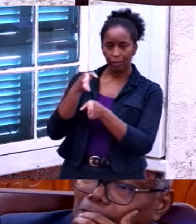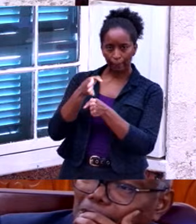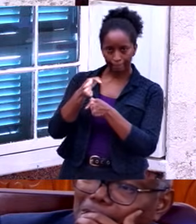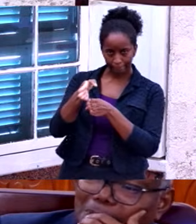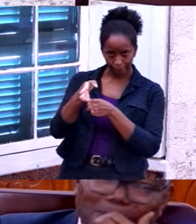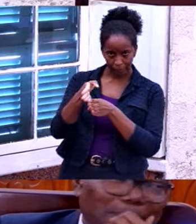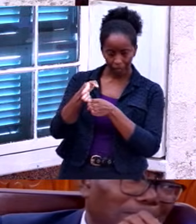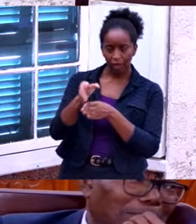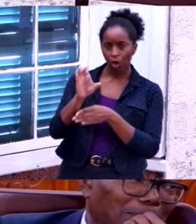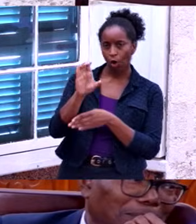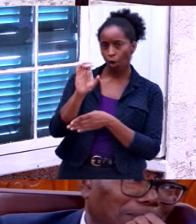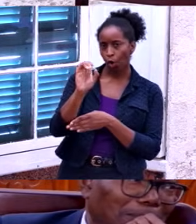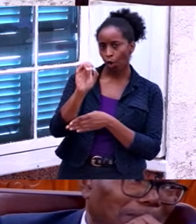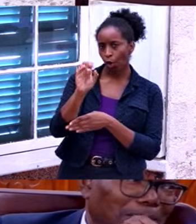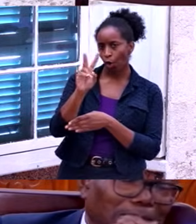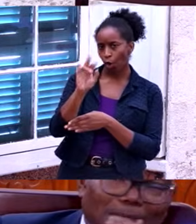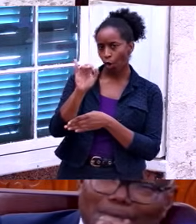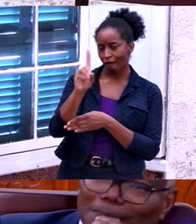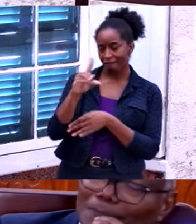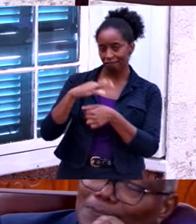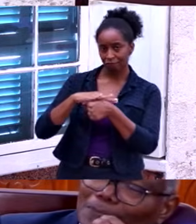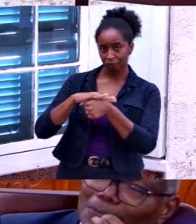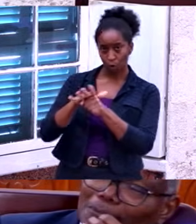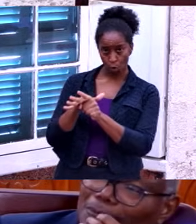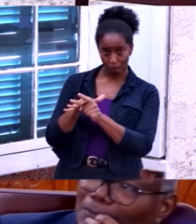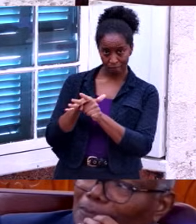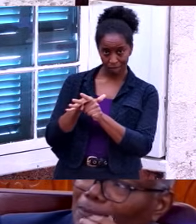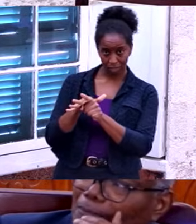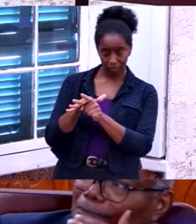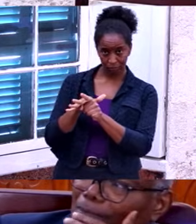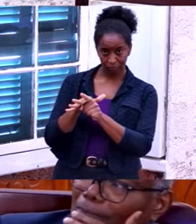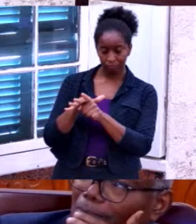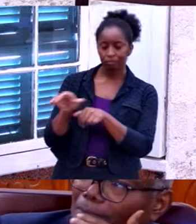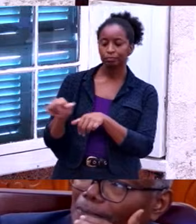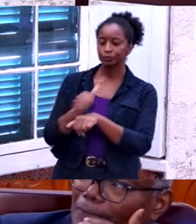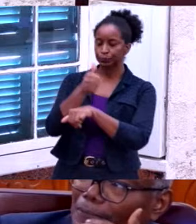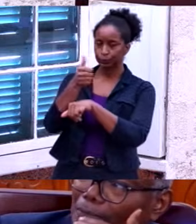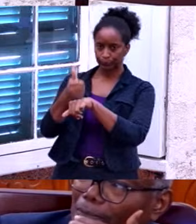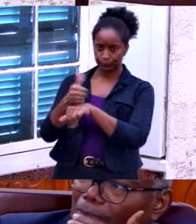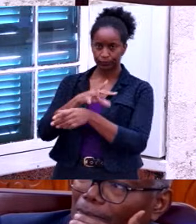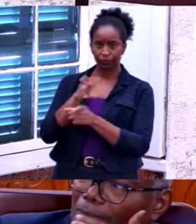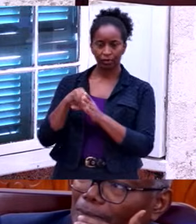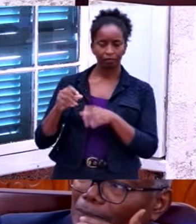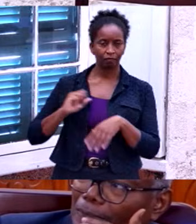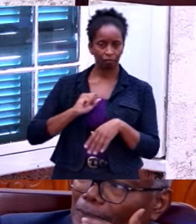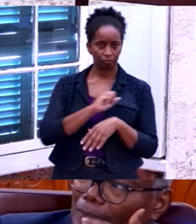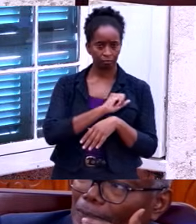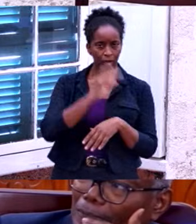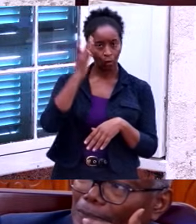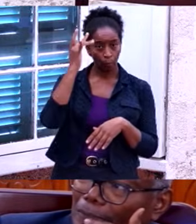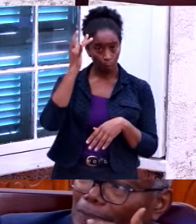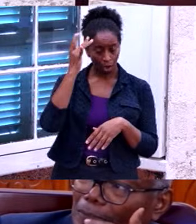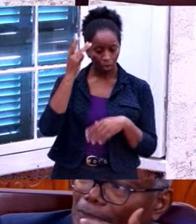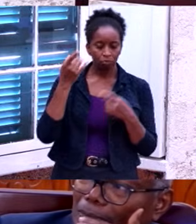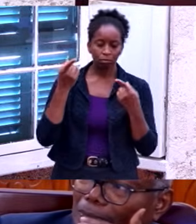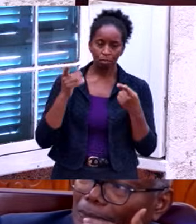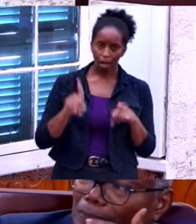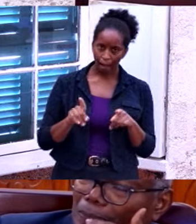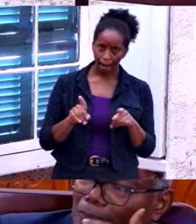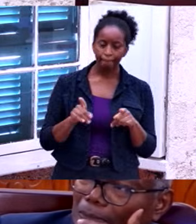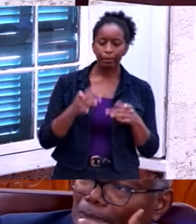Senate in a situation of a national crisis and epidemic. Let us then